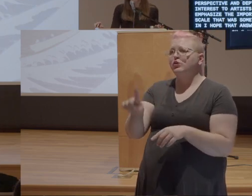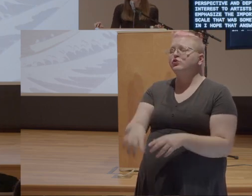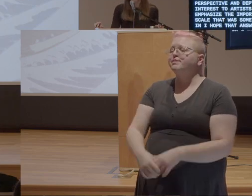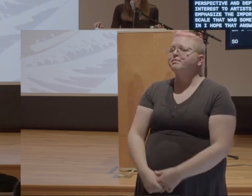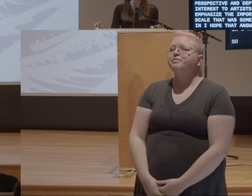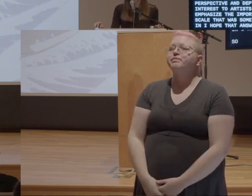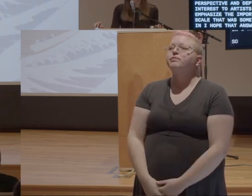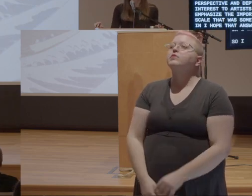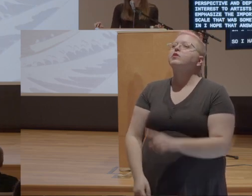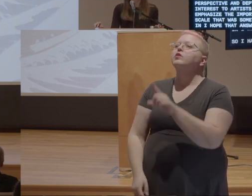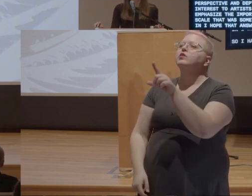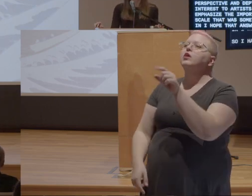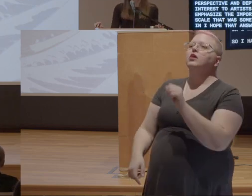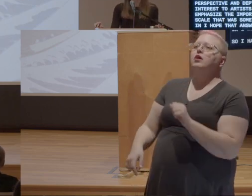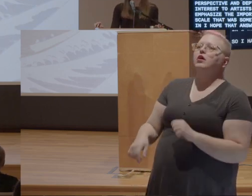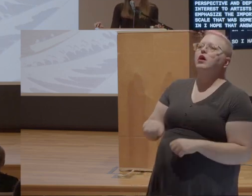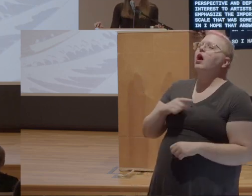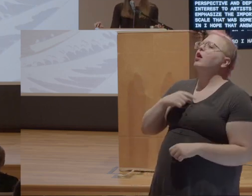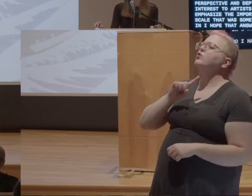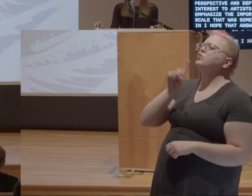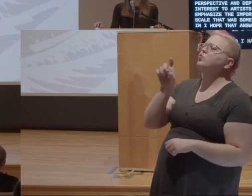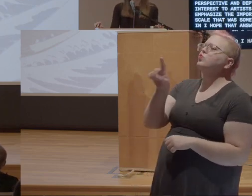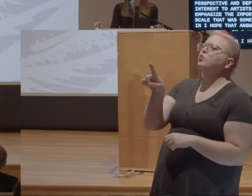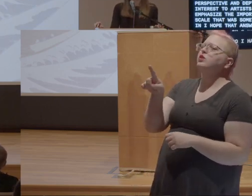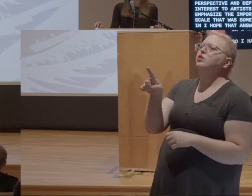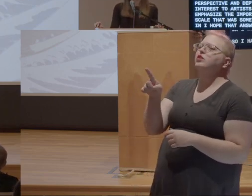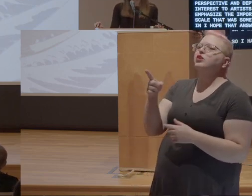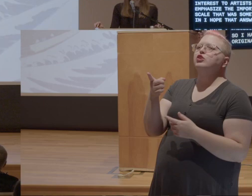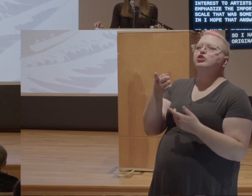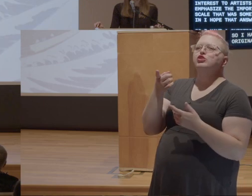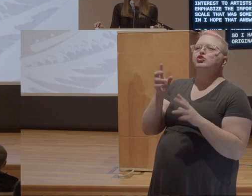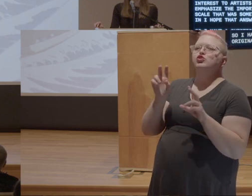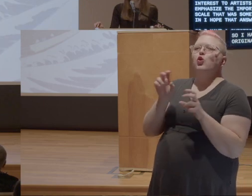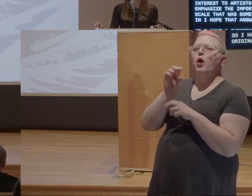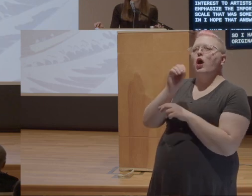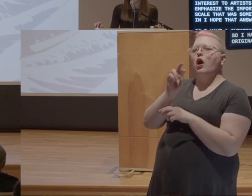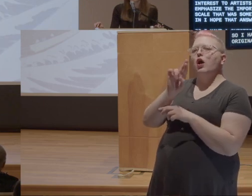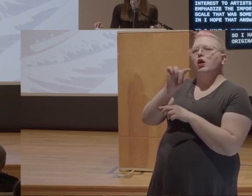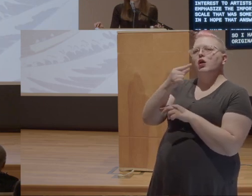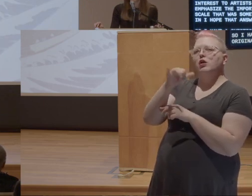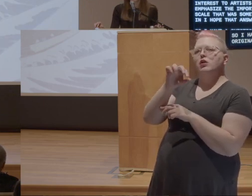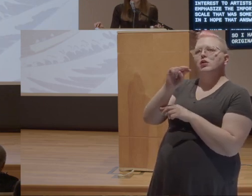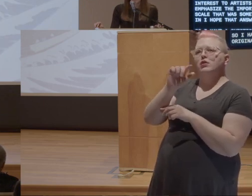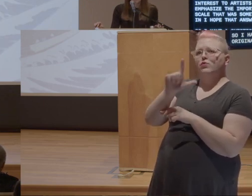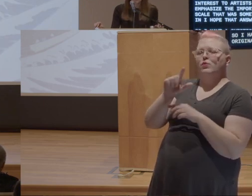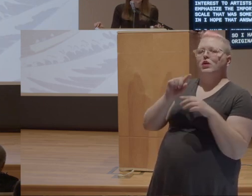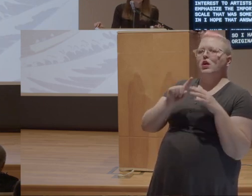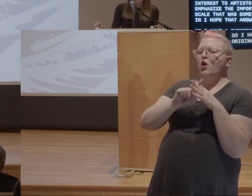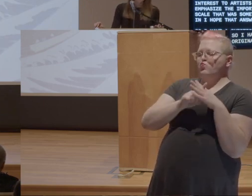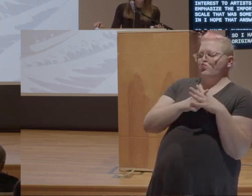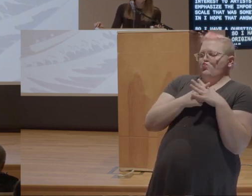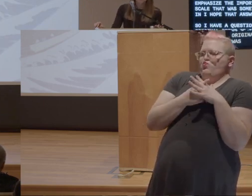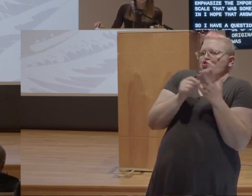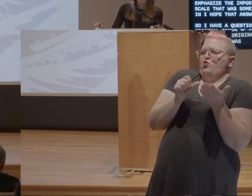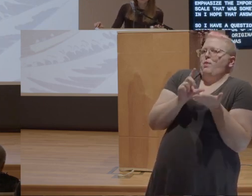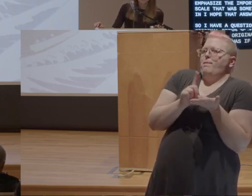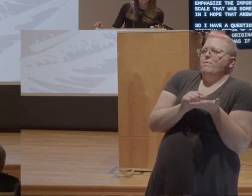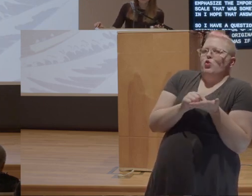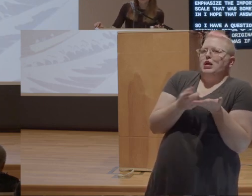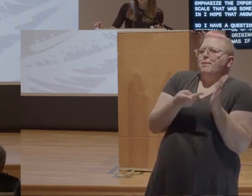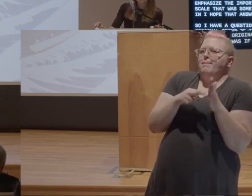So I have a question about what is considered an original print or original piece of art. So